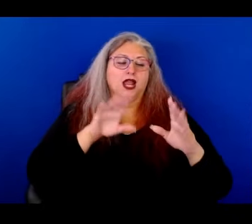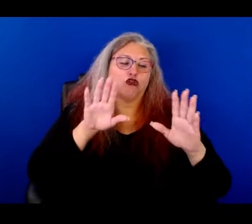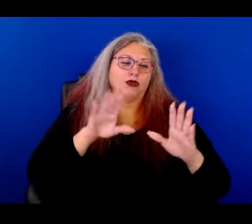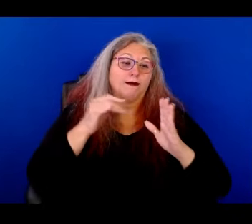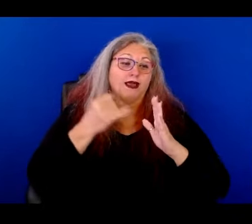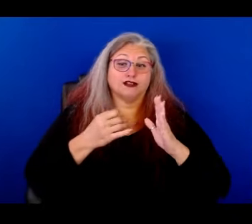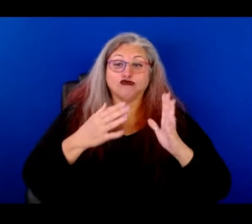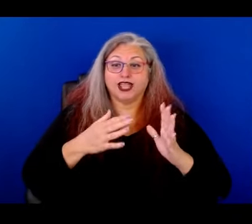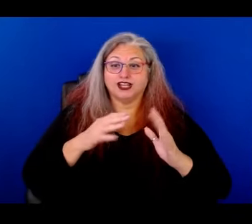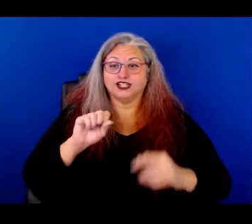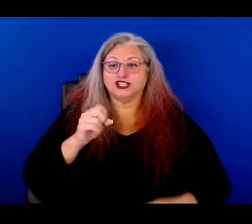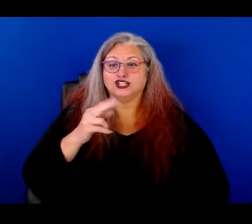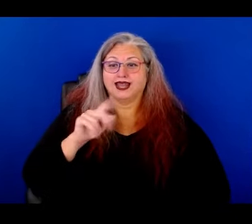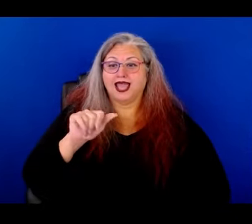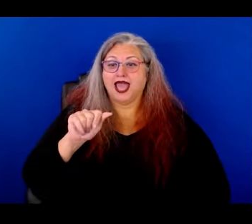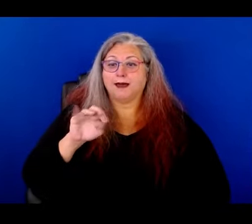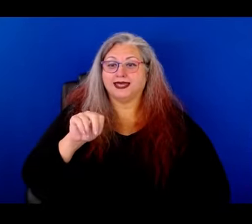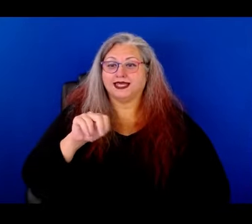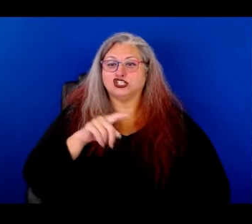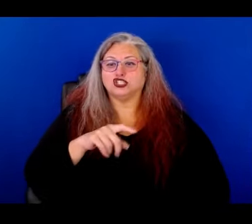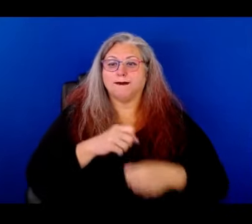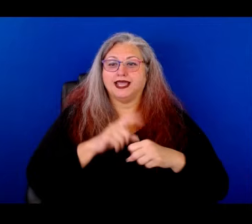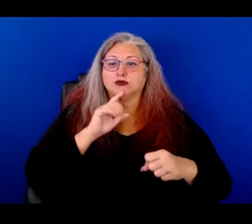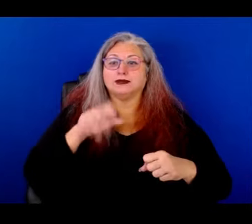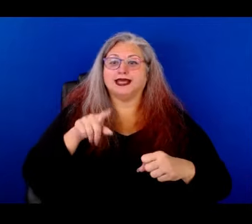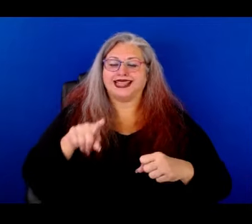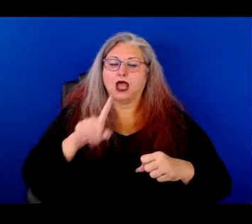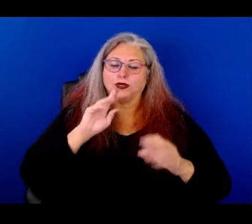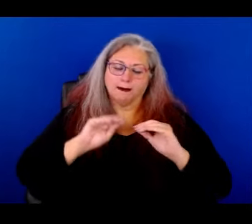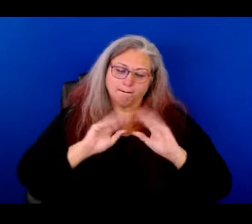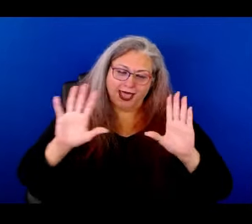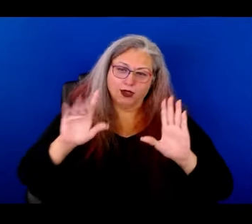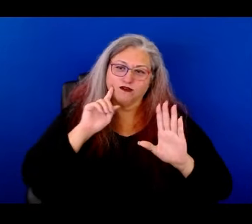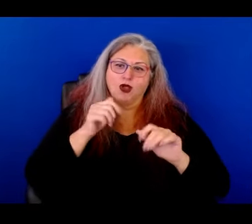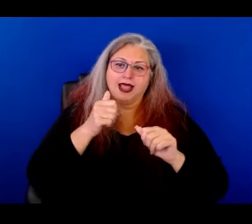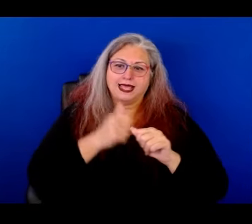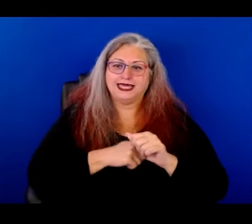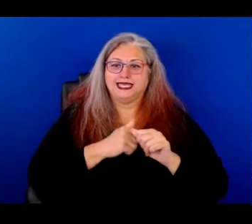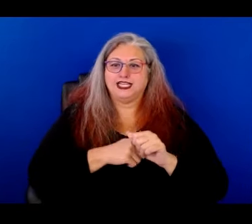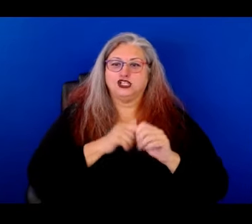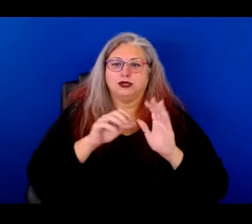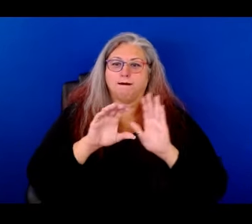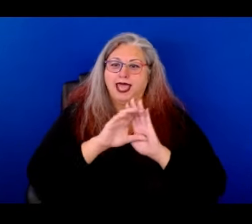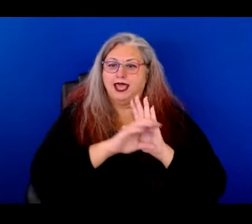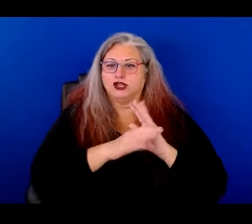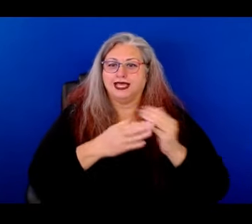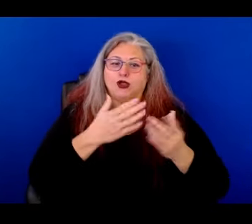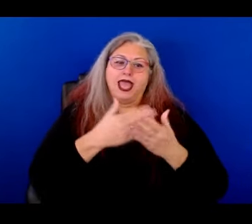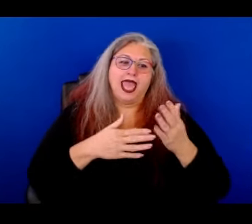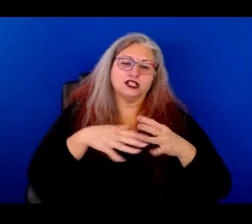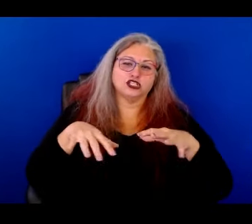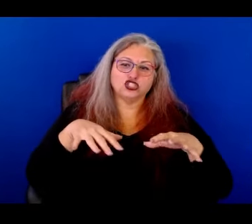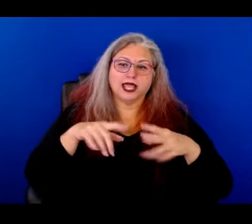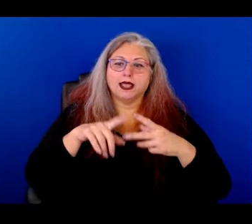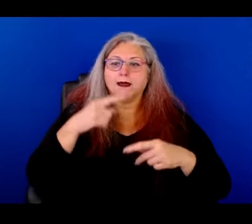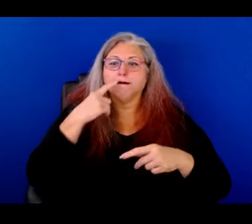incredible illustrator, Shadia Amin, made sure the cerebral palsy was apparent in every panel. So either her hands are shaking, or